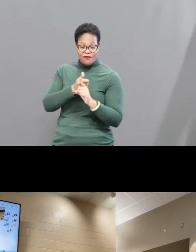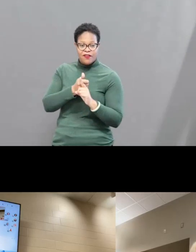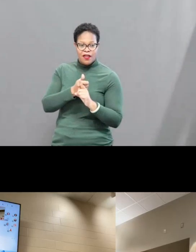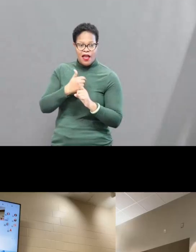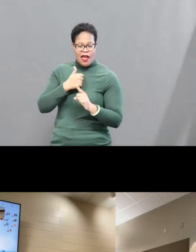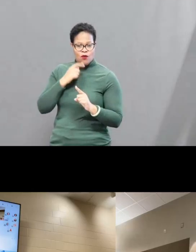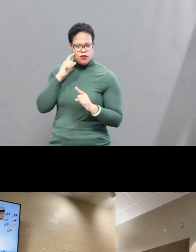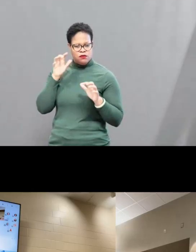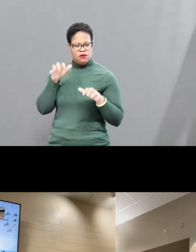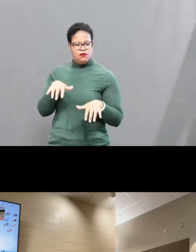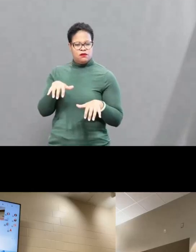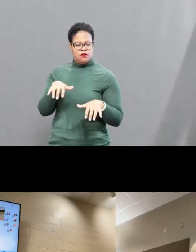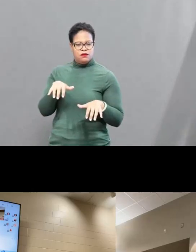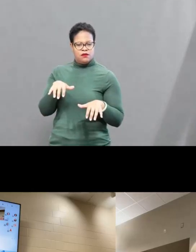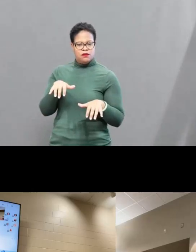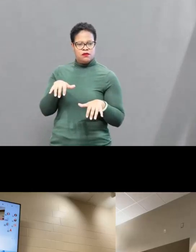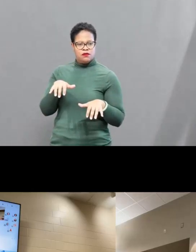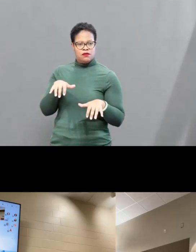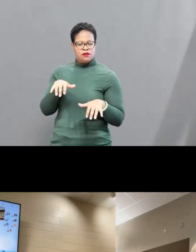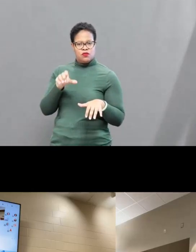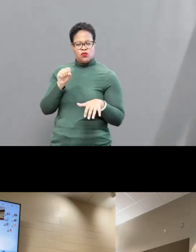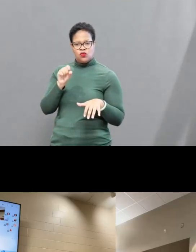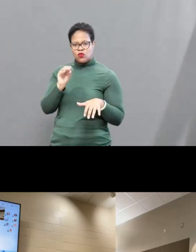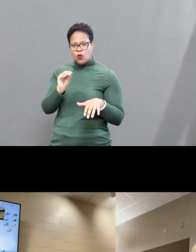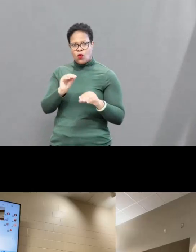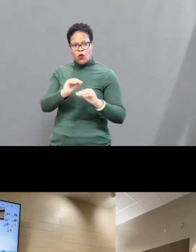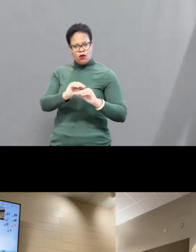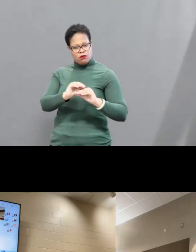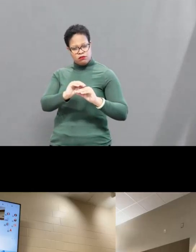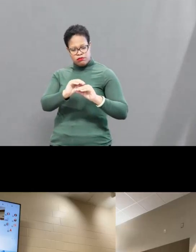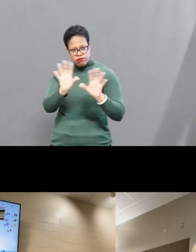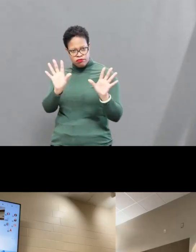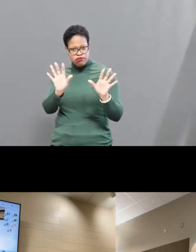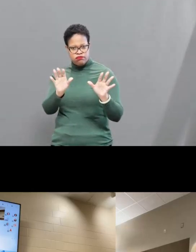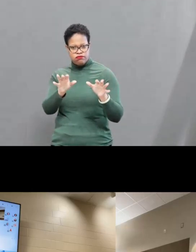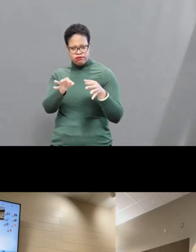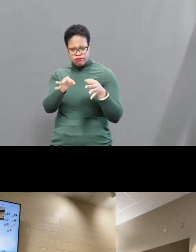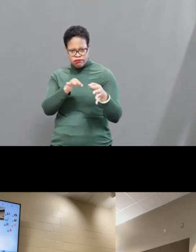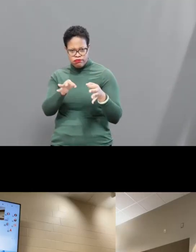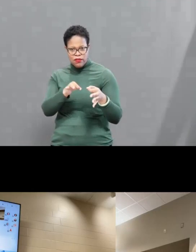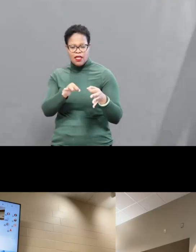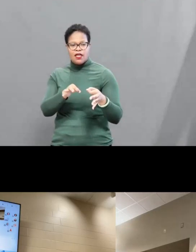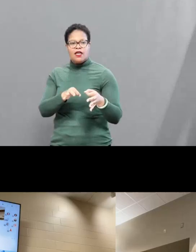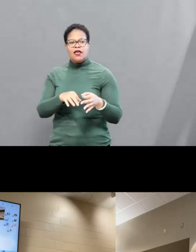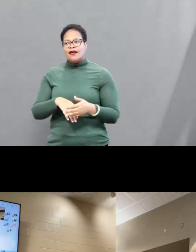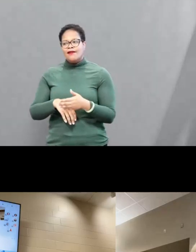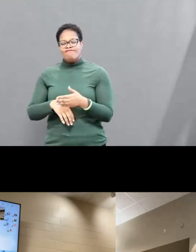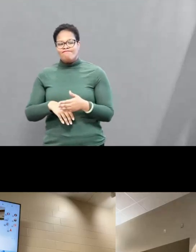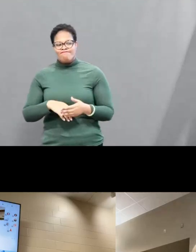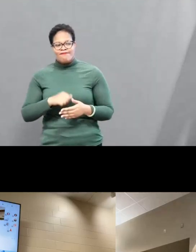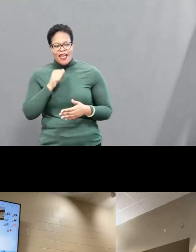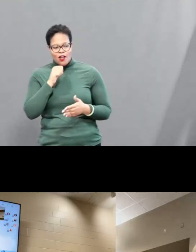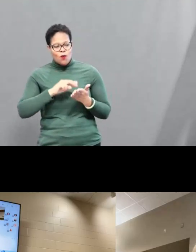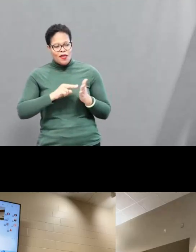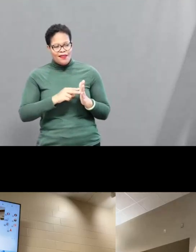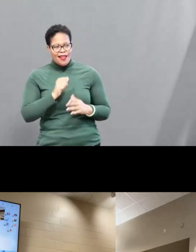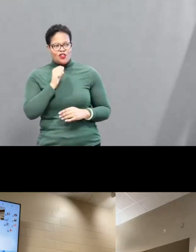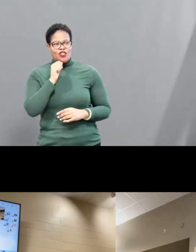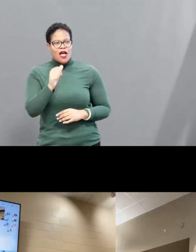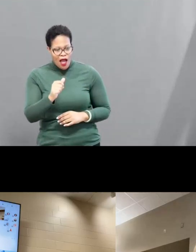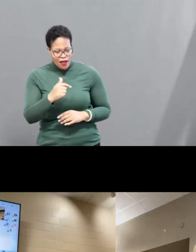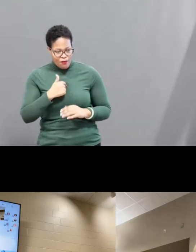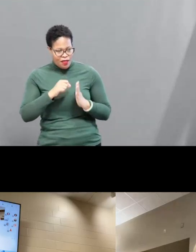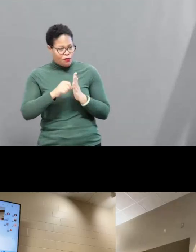I was stunned. It was so articulate. And not to say, and I shouldn't have been, but